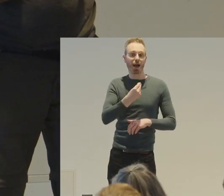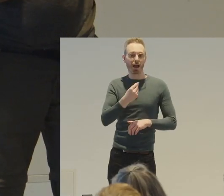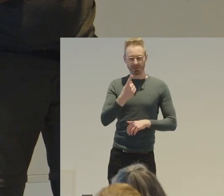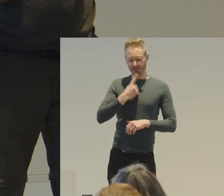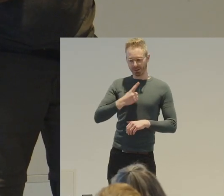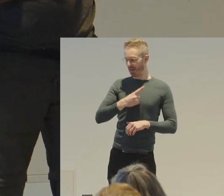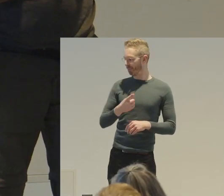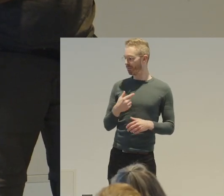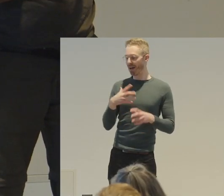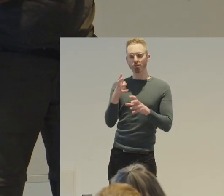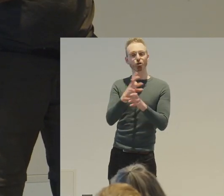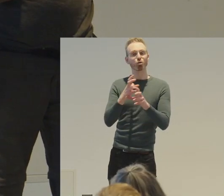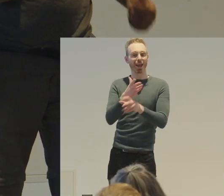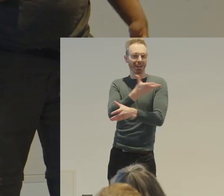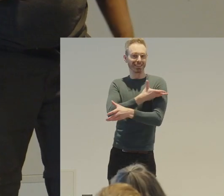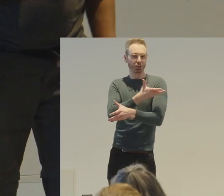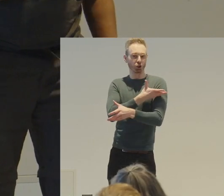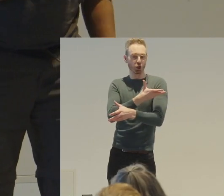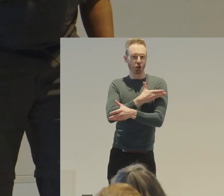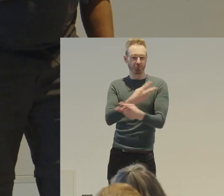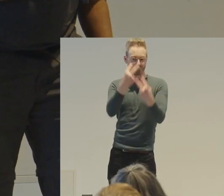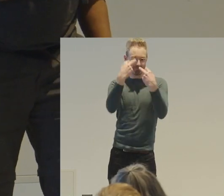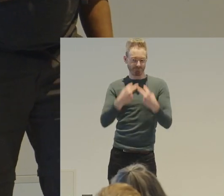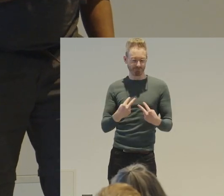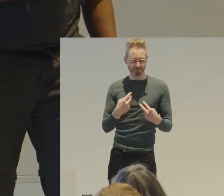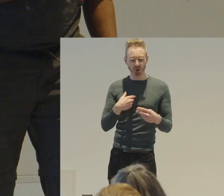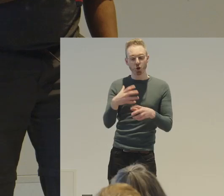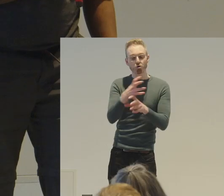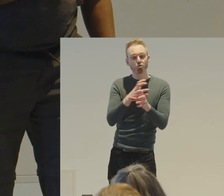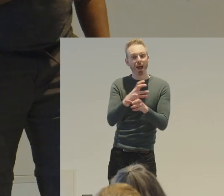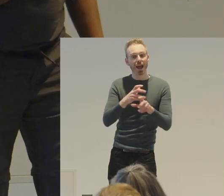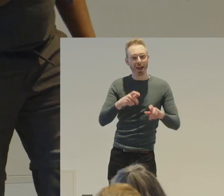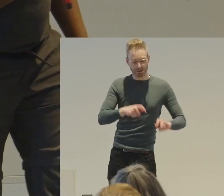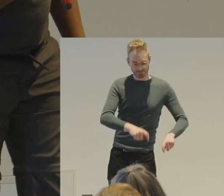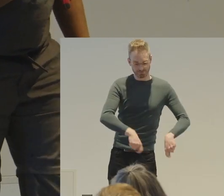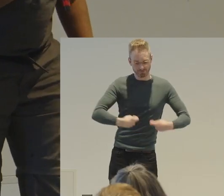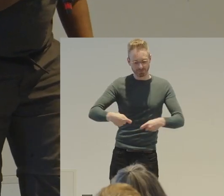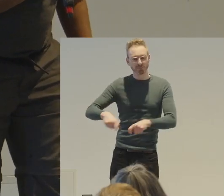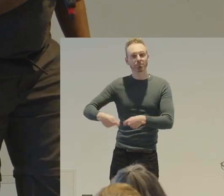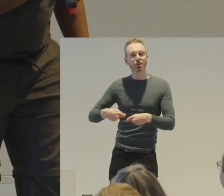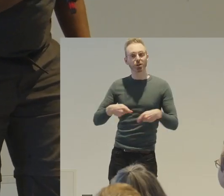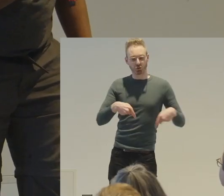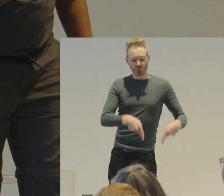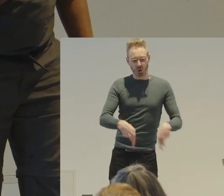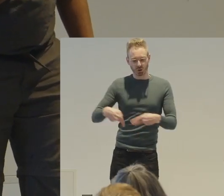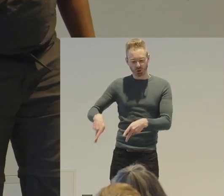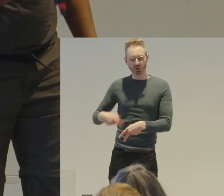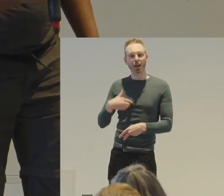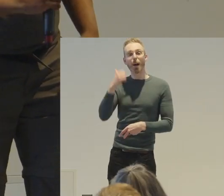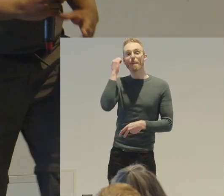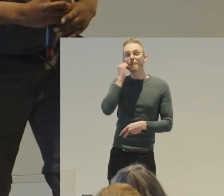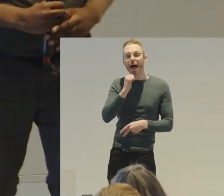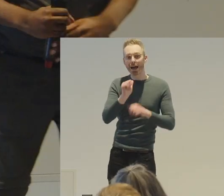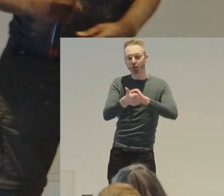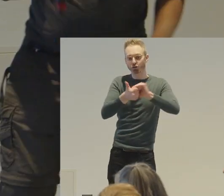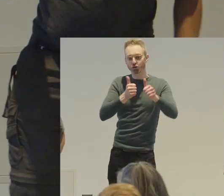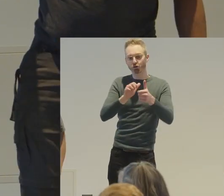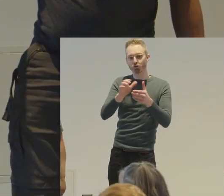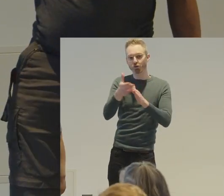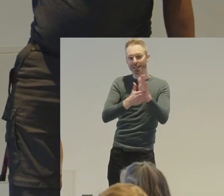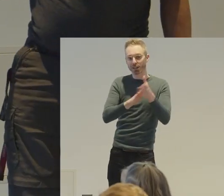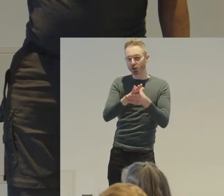grey thin shirt with grey trousers and some black trainers.